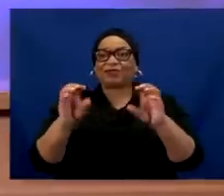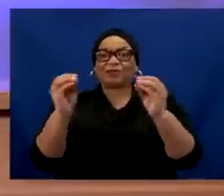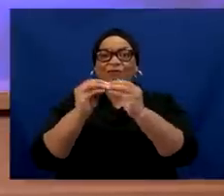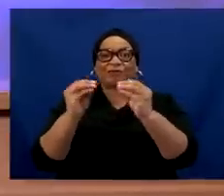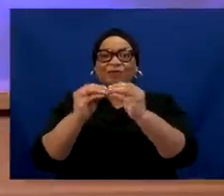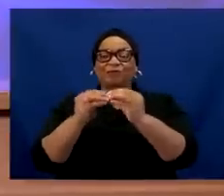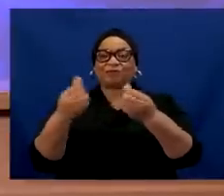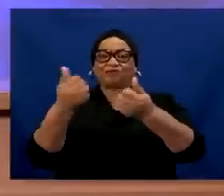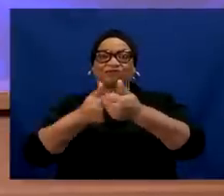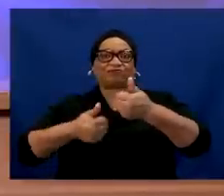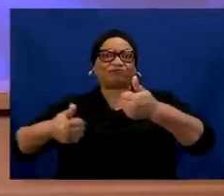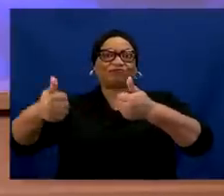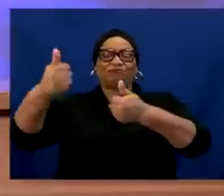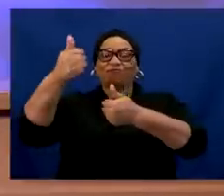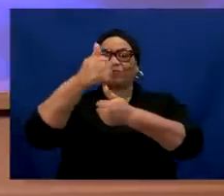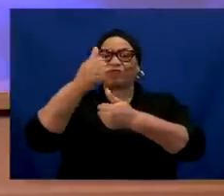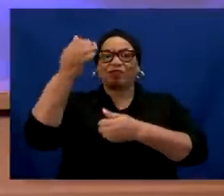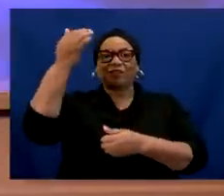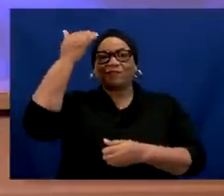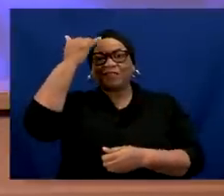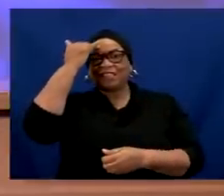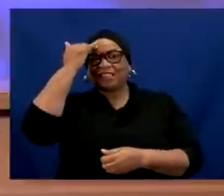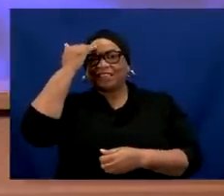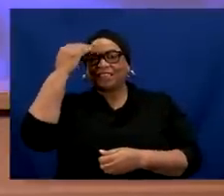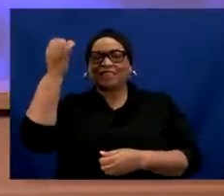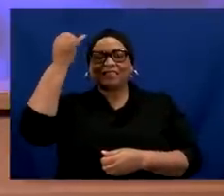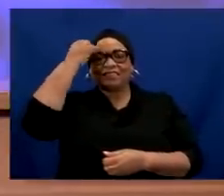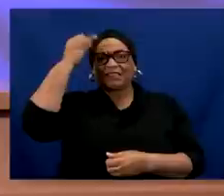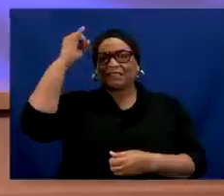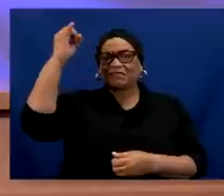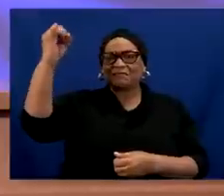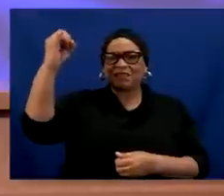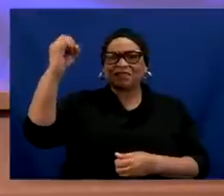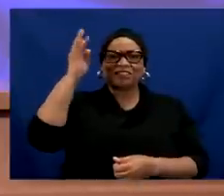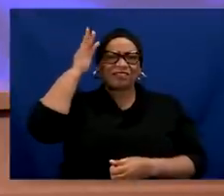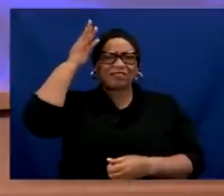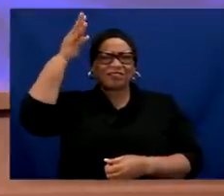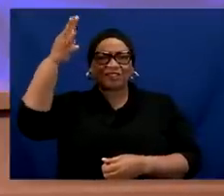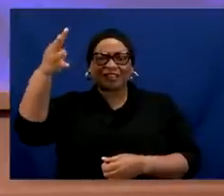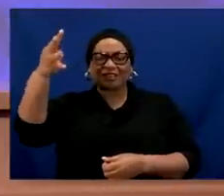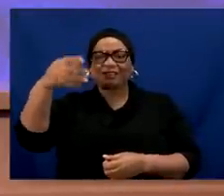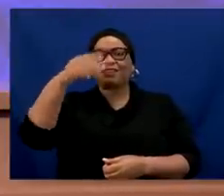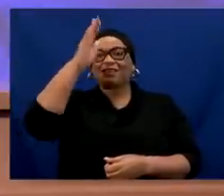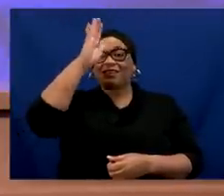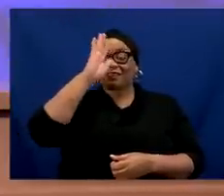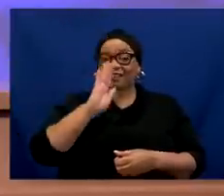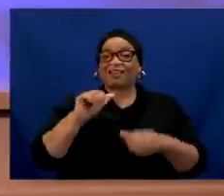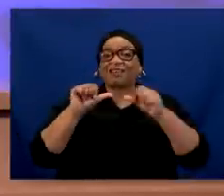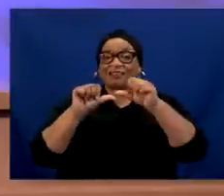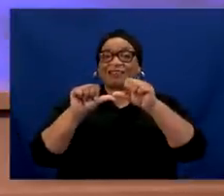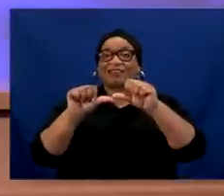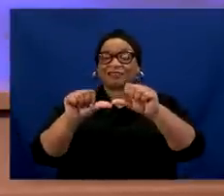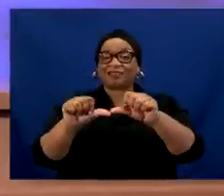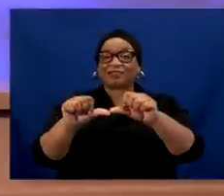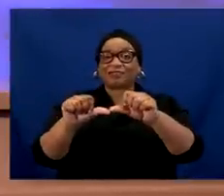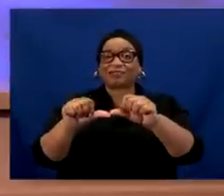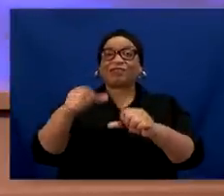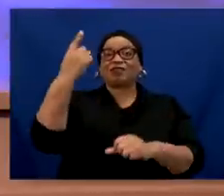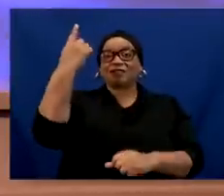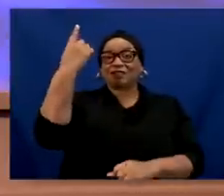think or imagine, that God is the one who continues to show himself to be God.